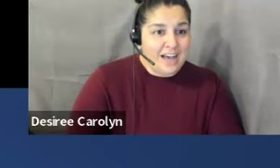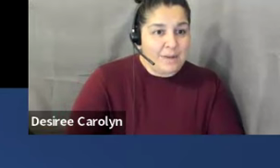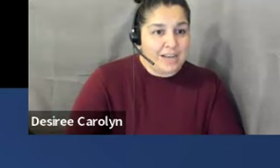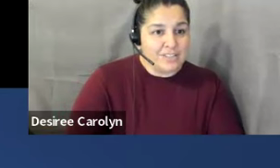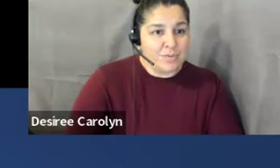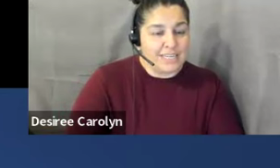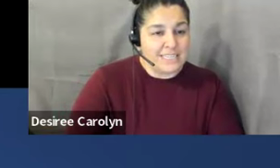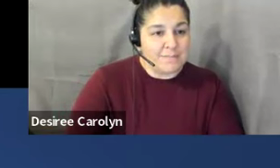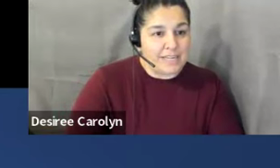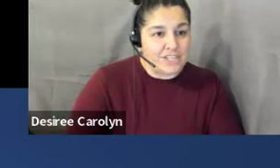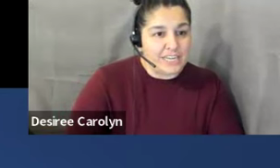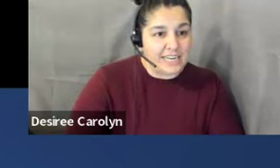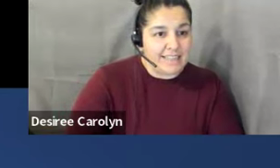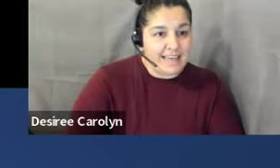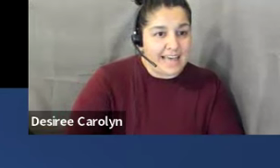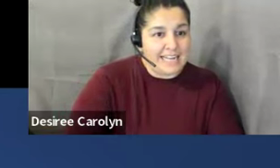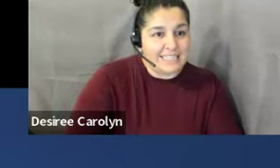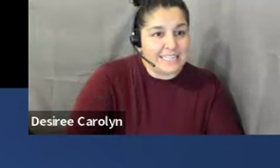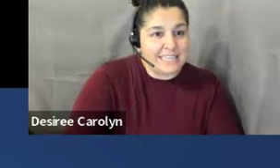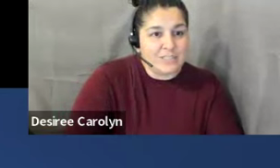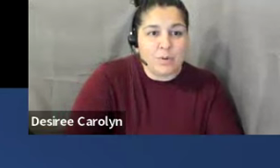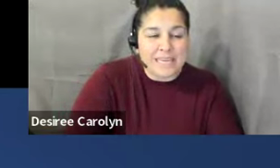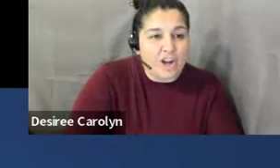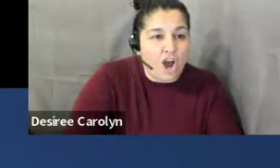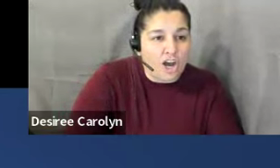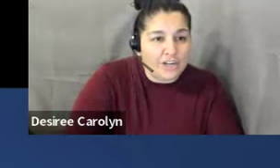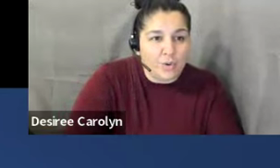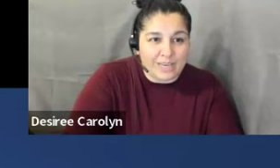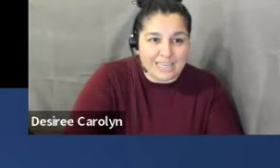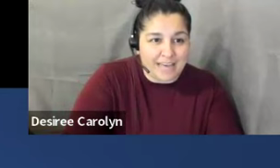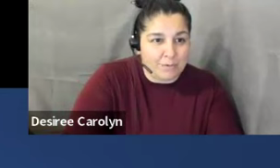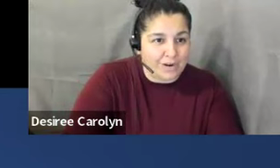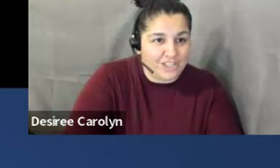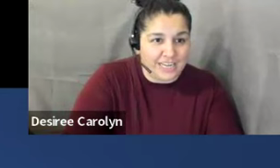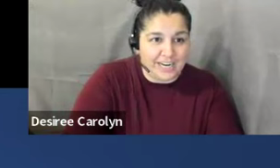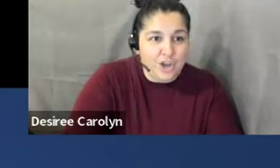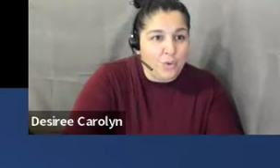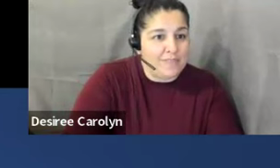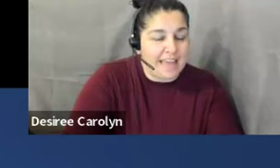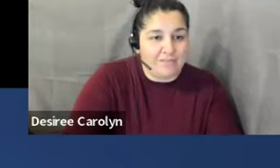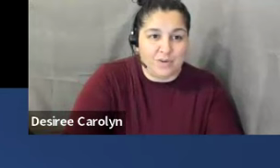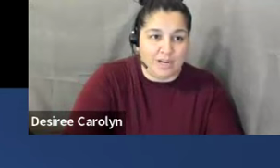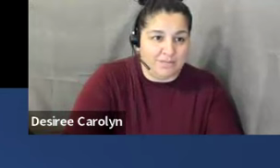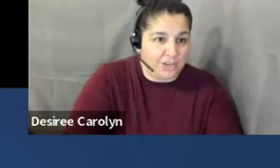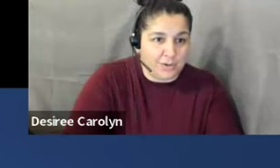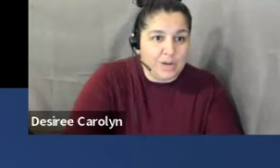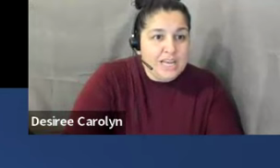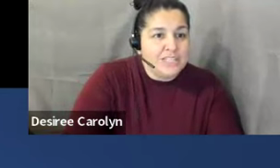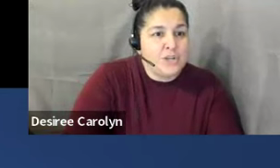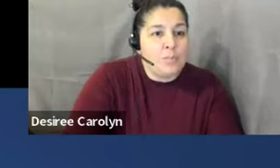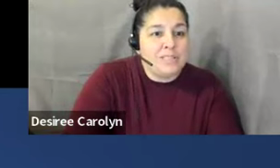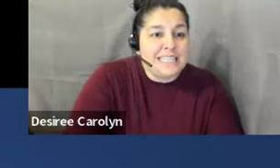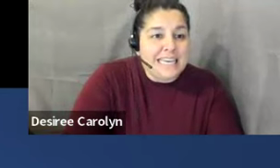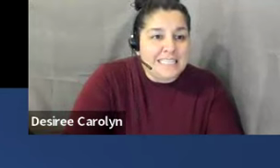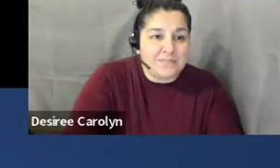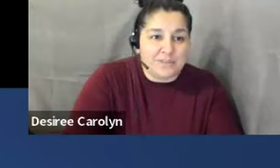Okay. I also wanted to mention that this will be an ongoing collaboration with every one of you.